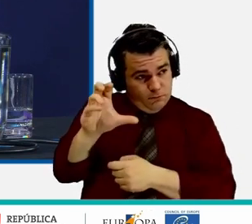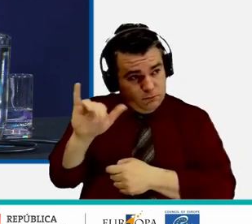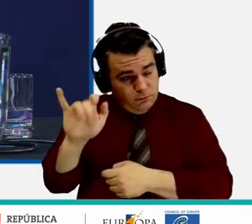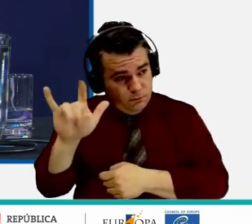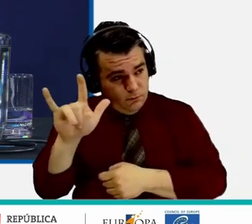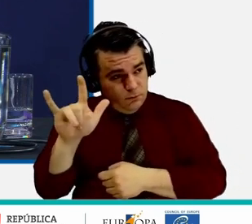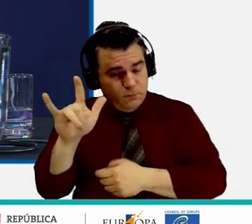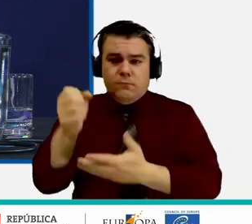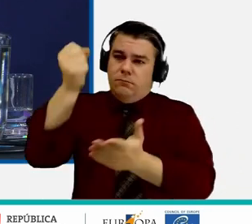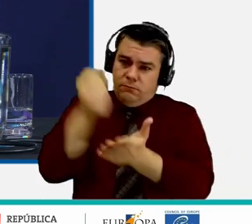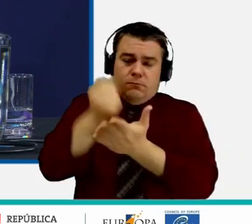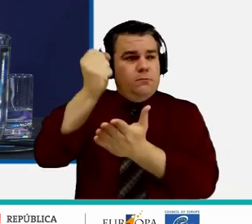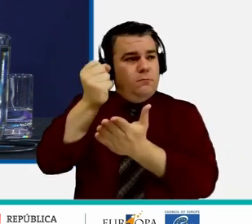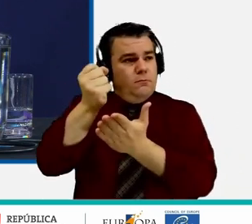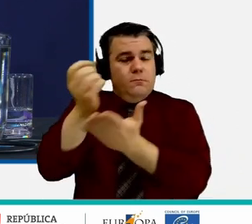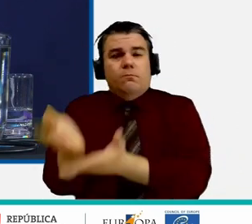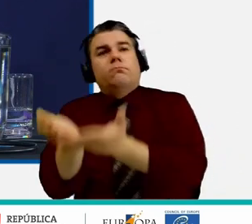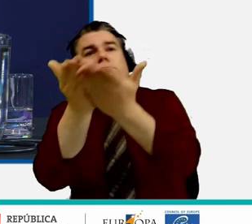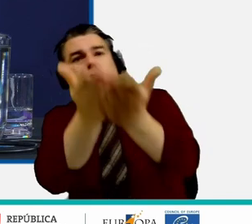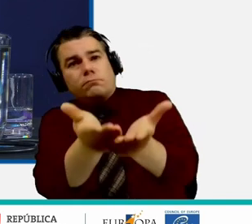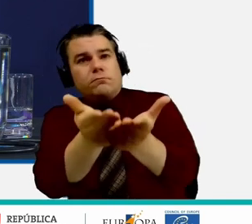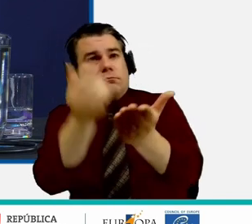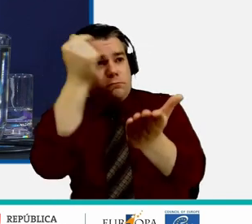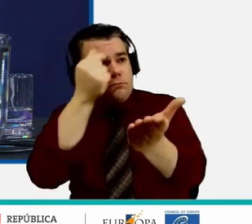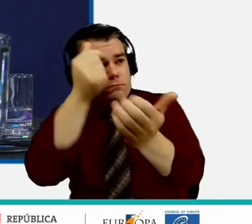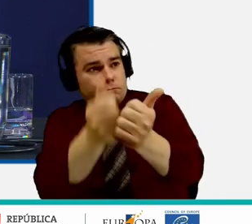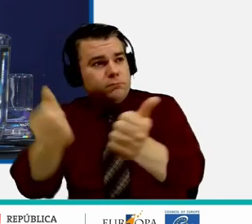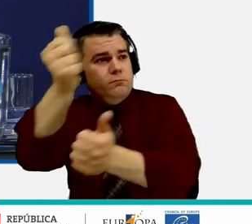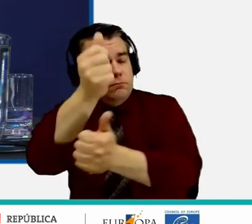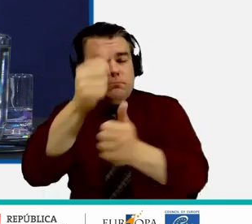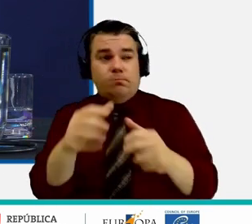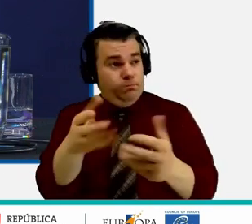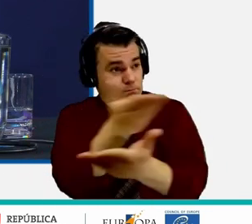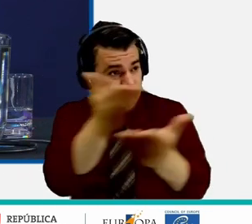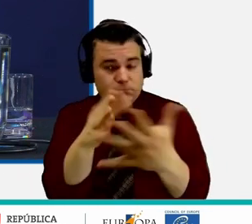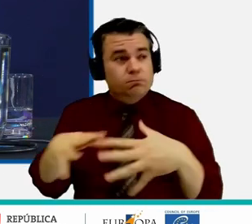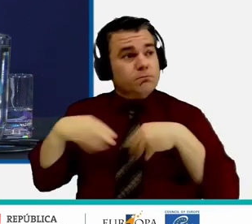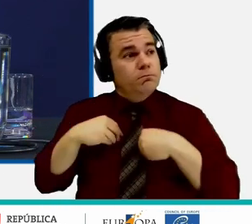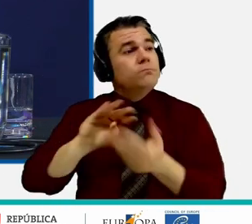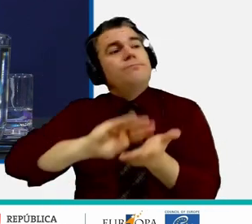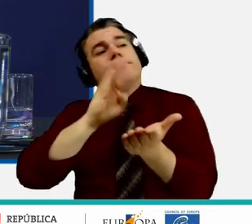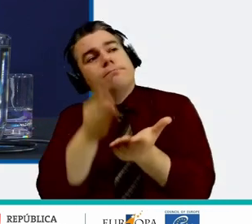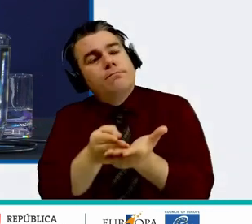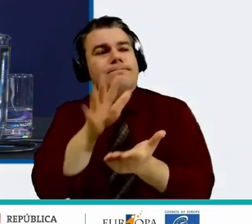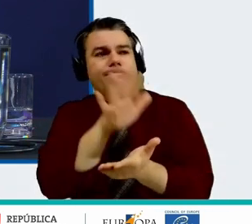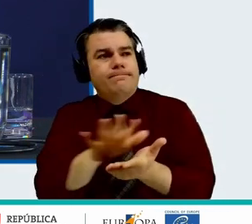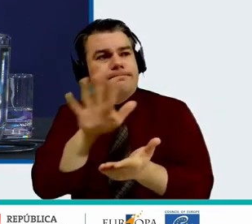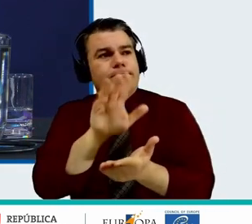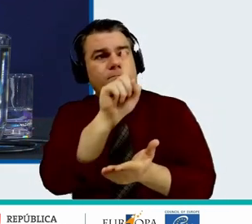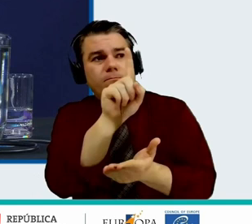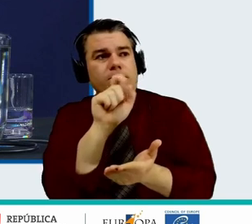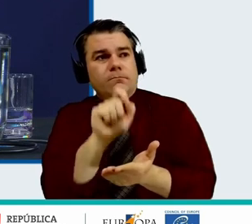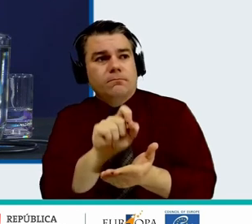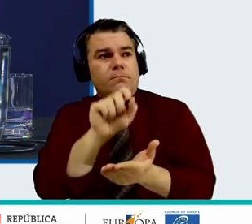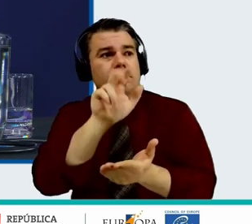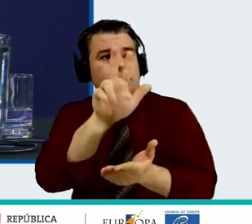forwarded to the government of our canton for adoption the amount of approximately 1.3